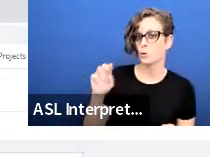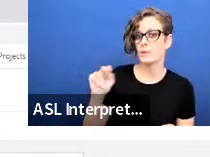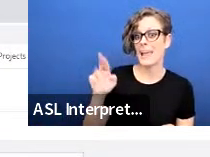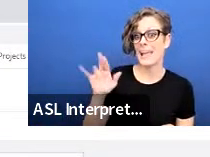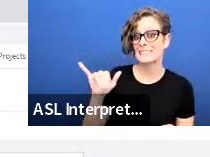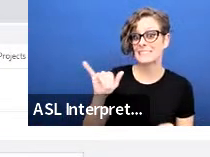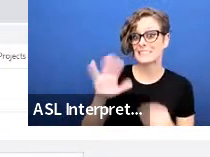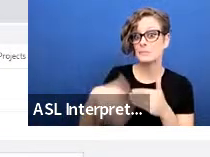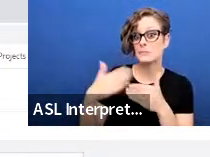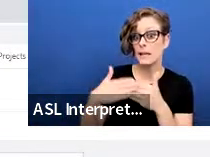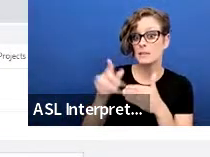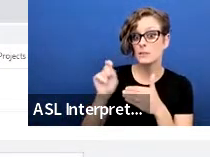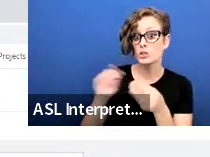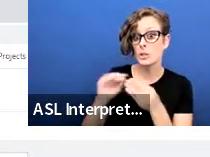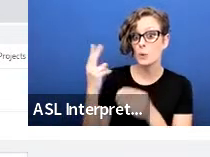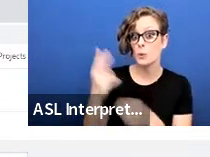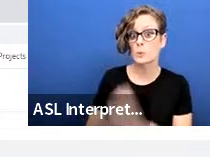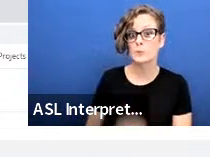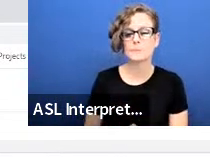2.